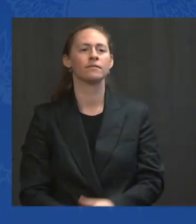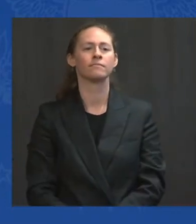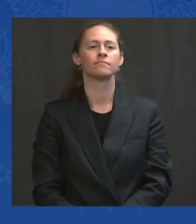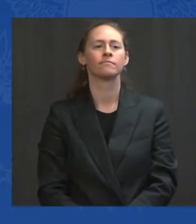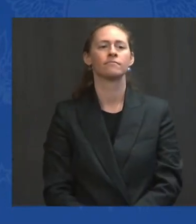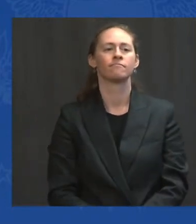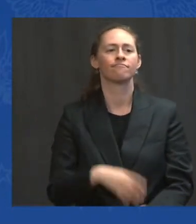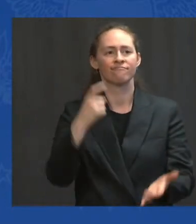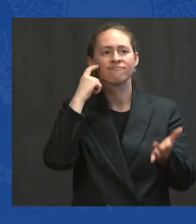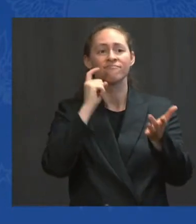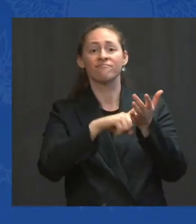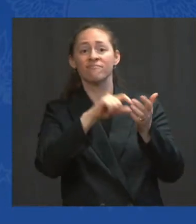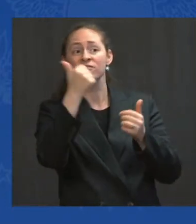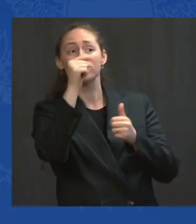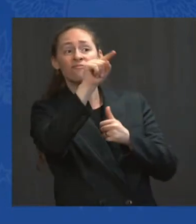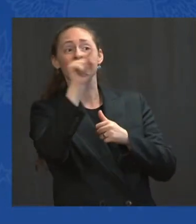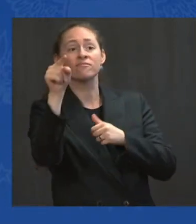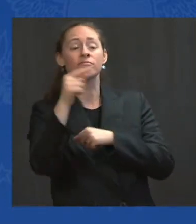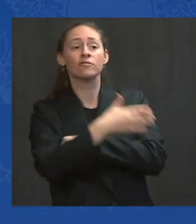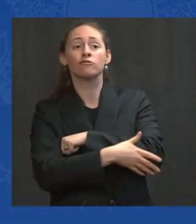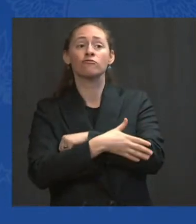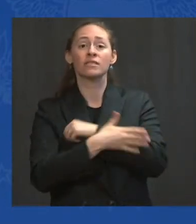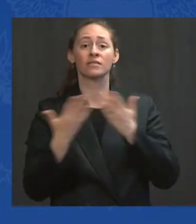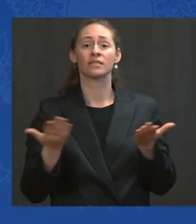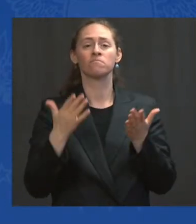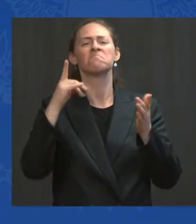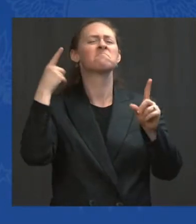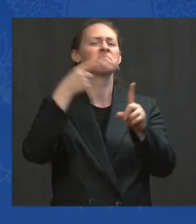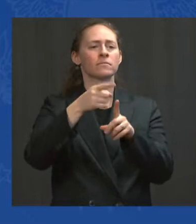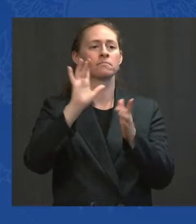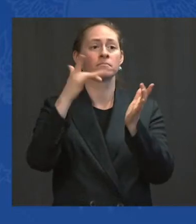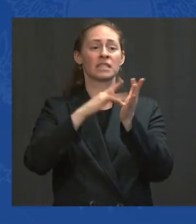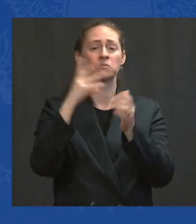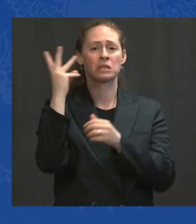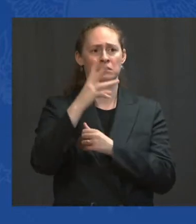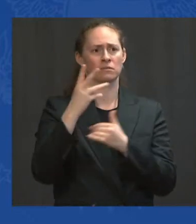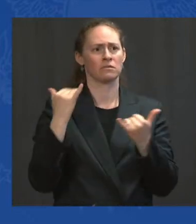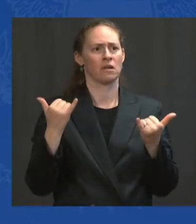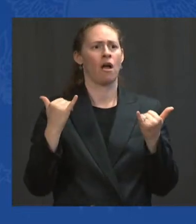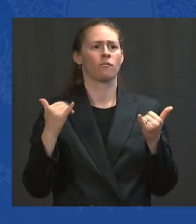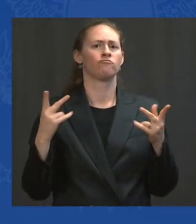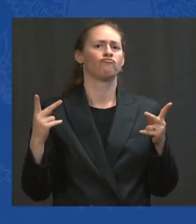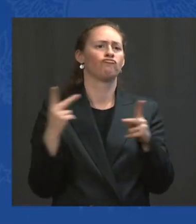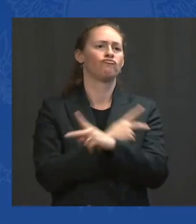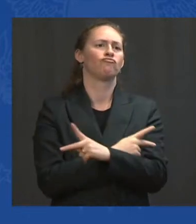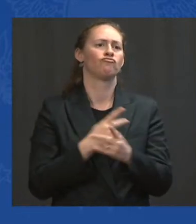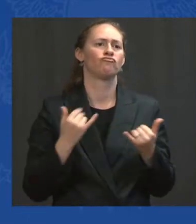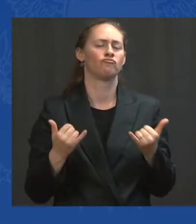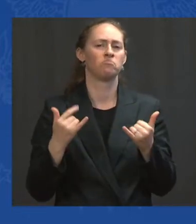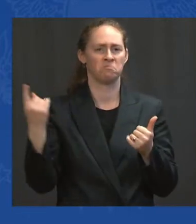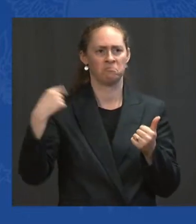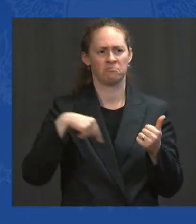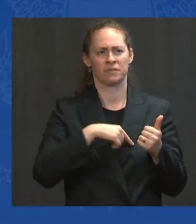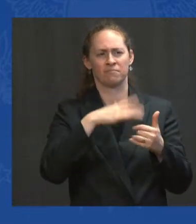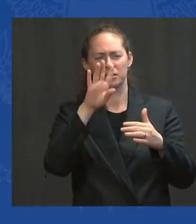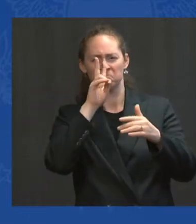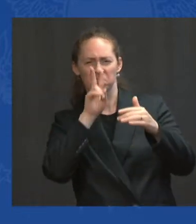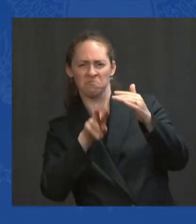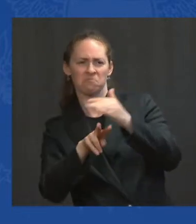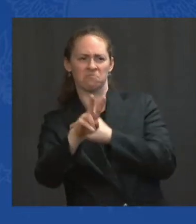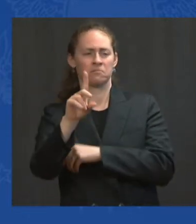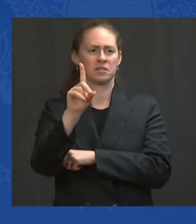example, in parts of the Midwest and Upper Mountain states, CDC's early sequence data suggests the Delta variant accounts for